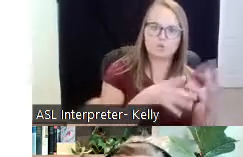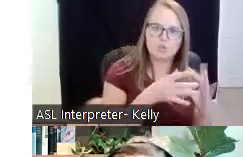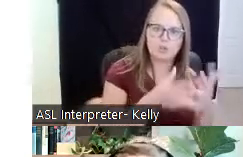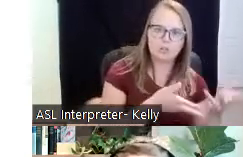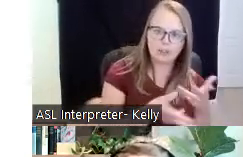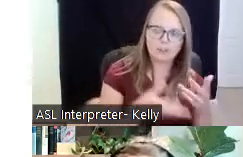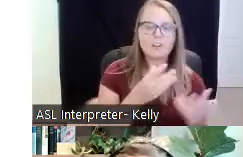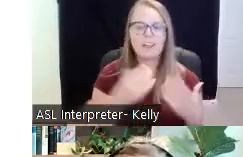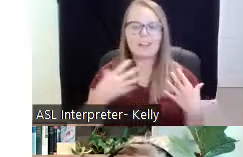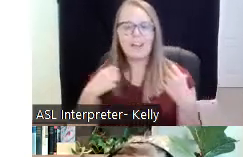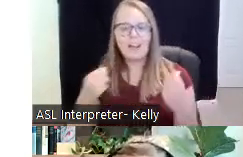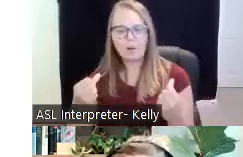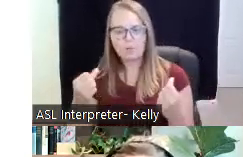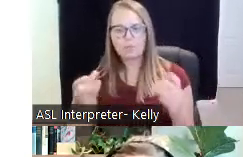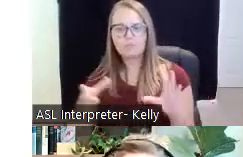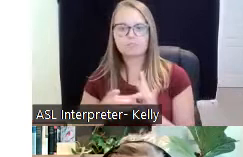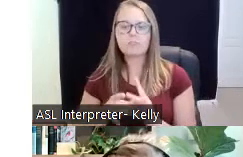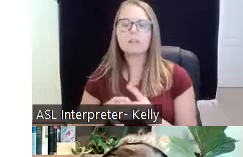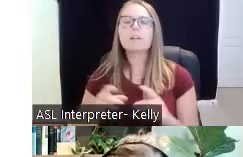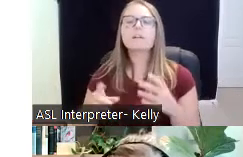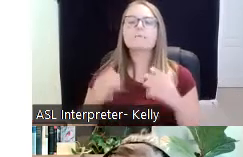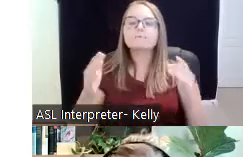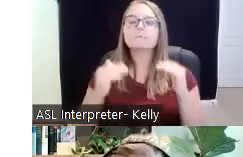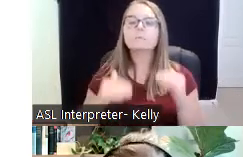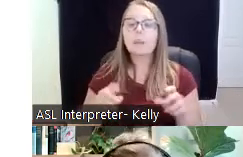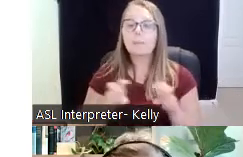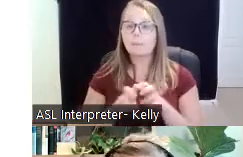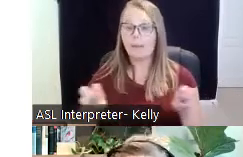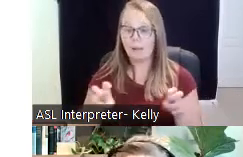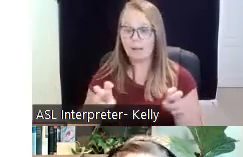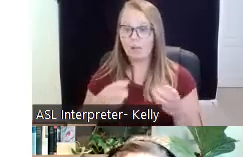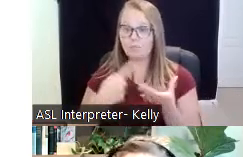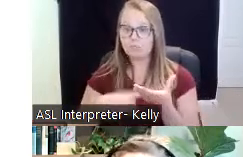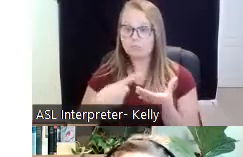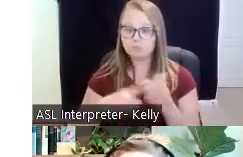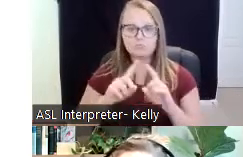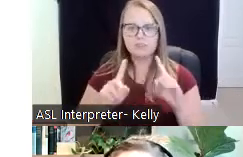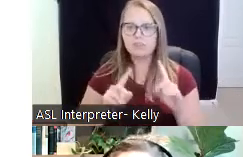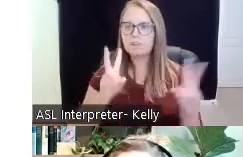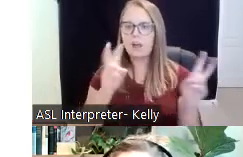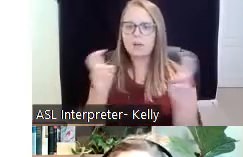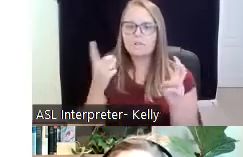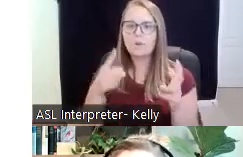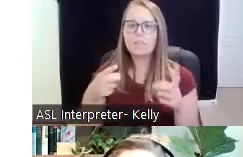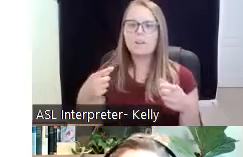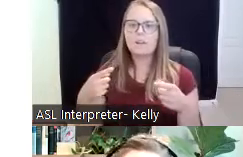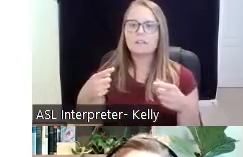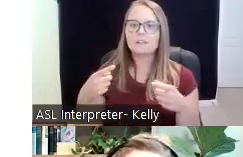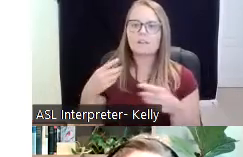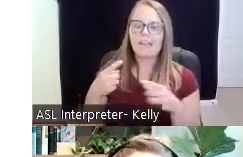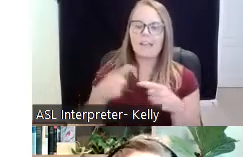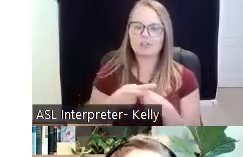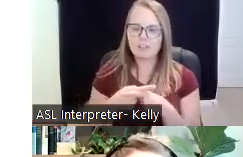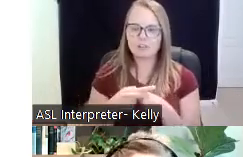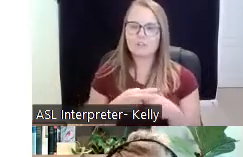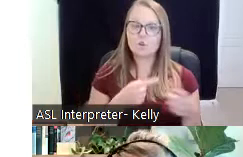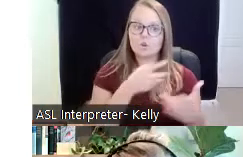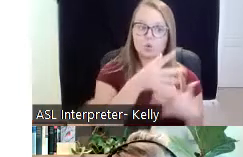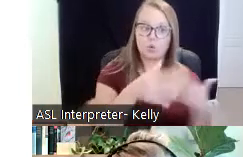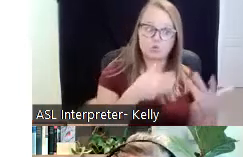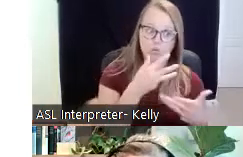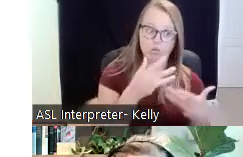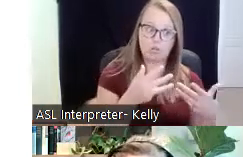hear from a panel of researchers on additional research topics on the intersection between social engagement and